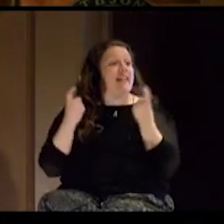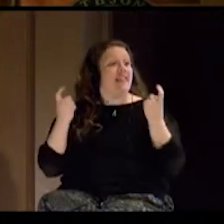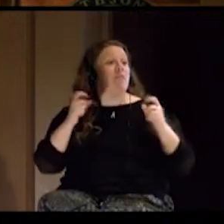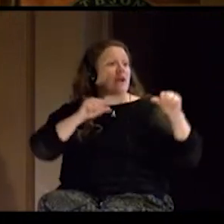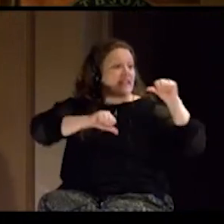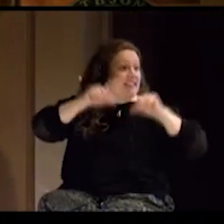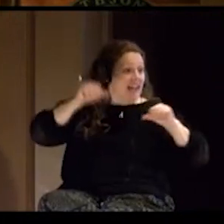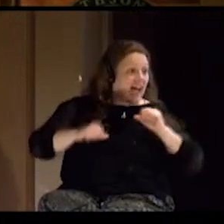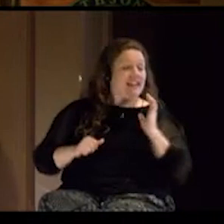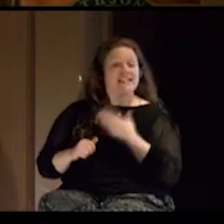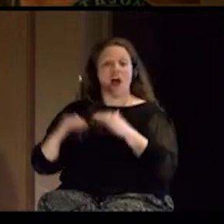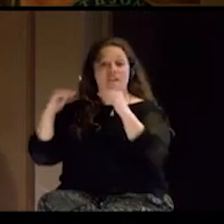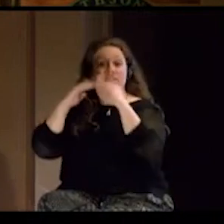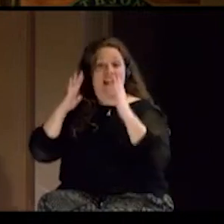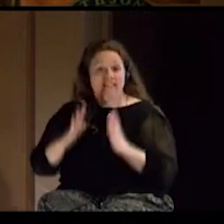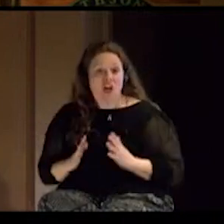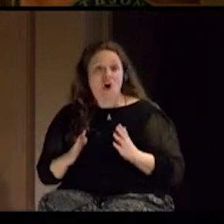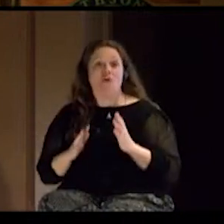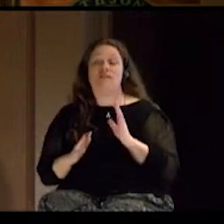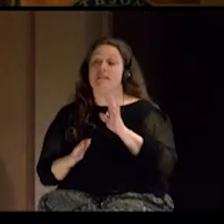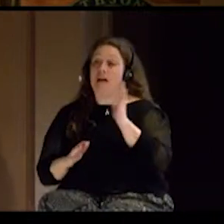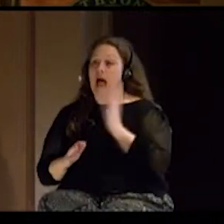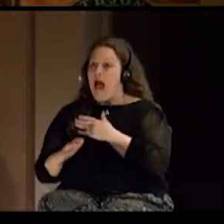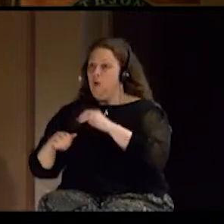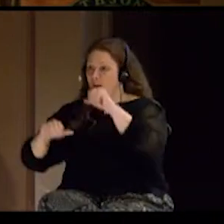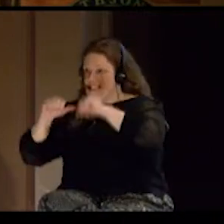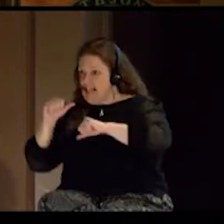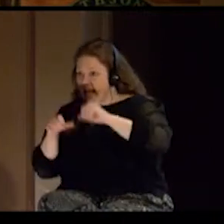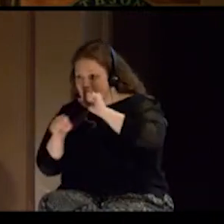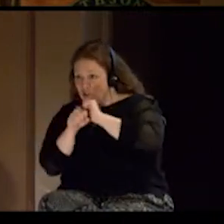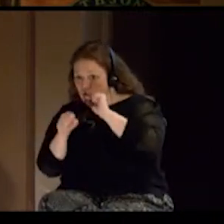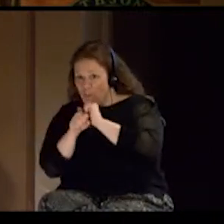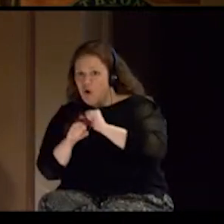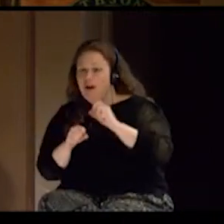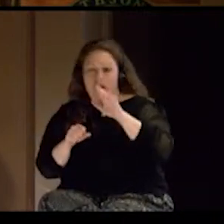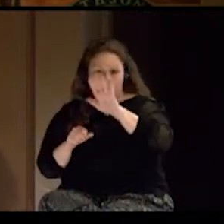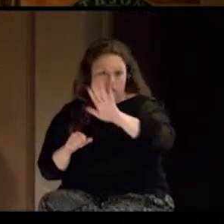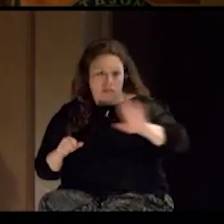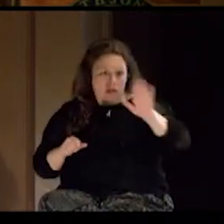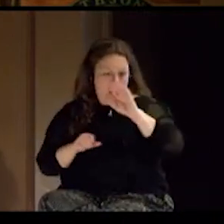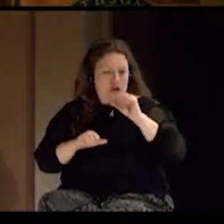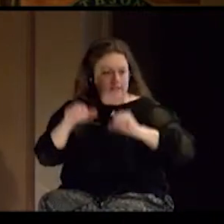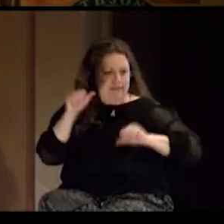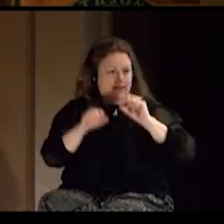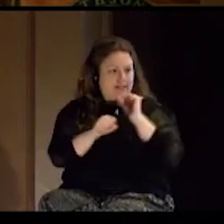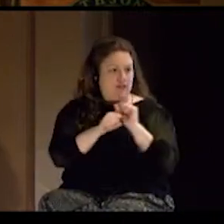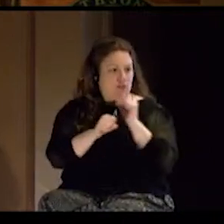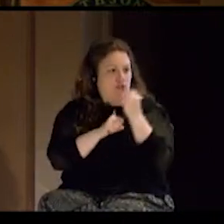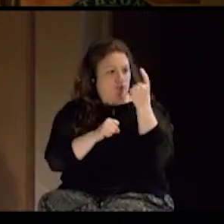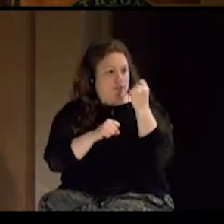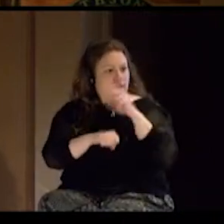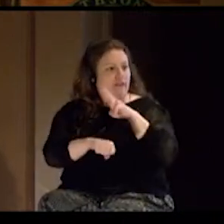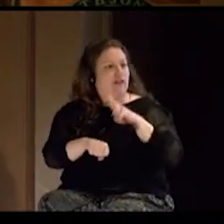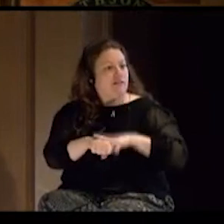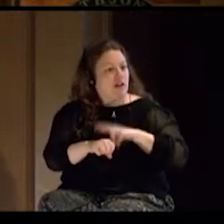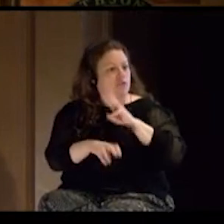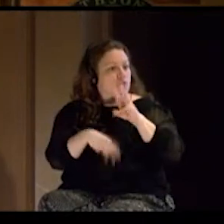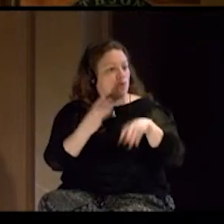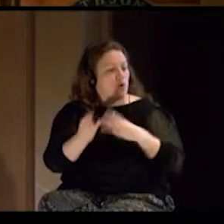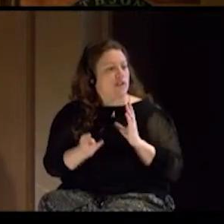doing and the science that we are doing, not just within these walls, but across the world, to understand the natural world and our place in